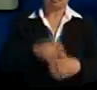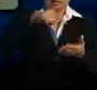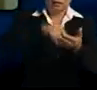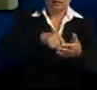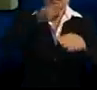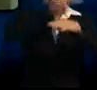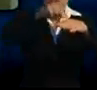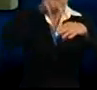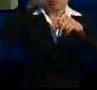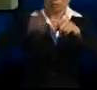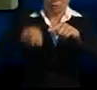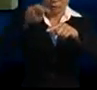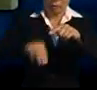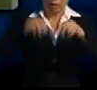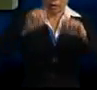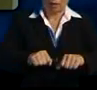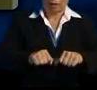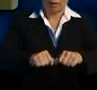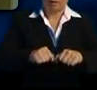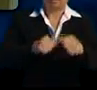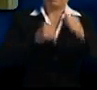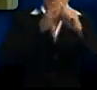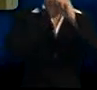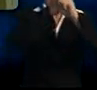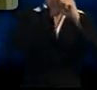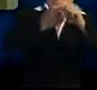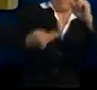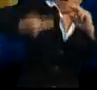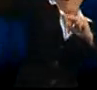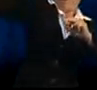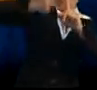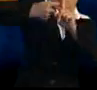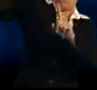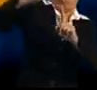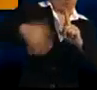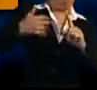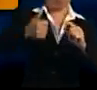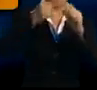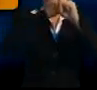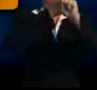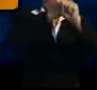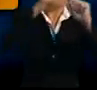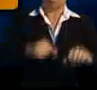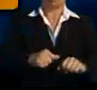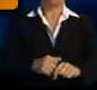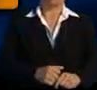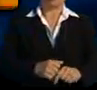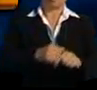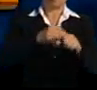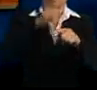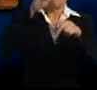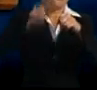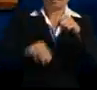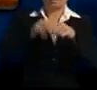These natural minerals also can withstand high temperature. For example, minerals like